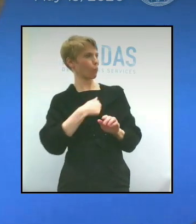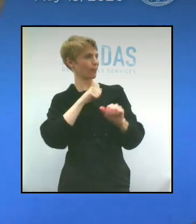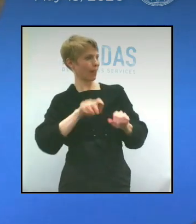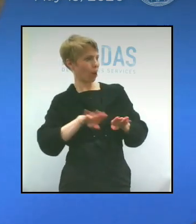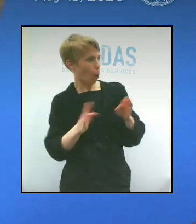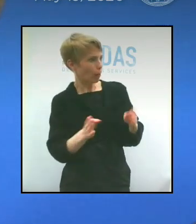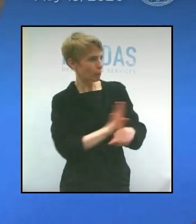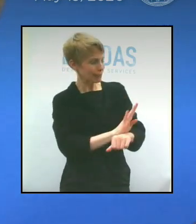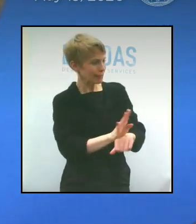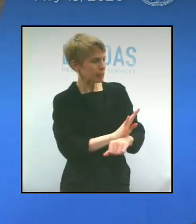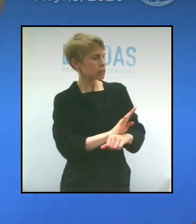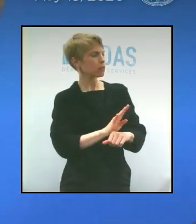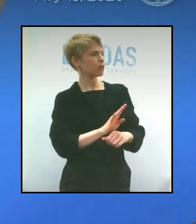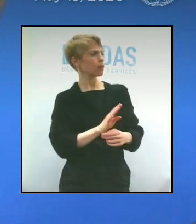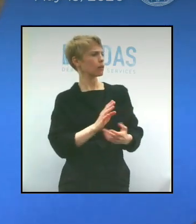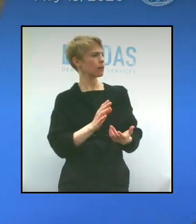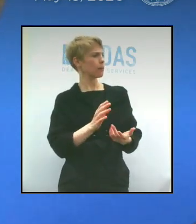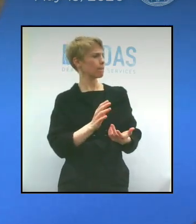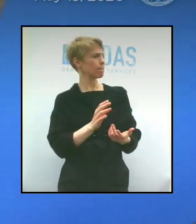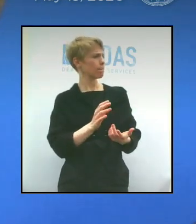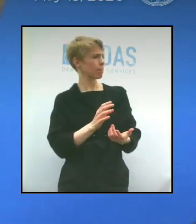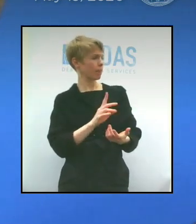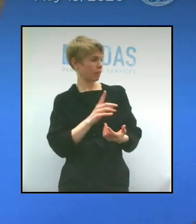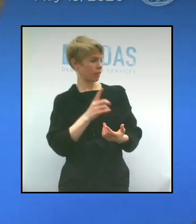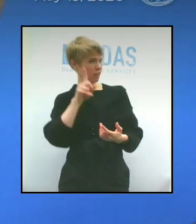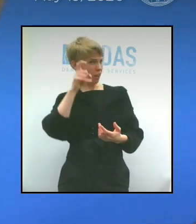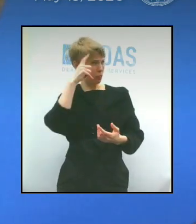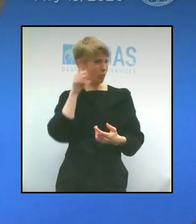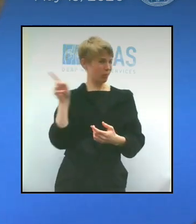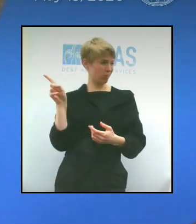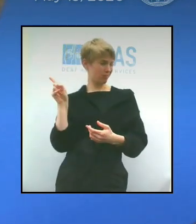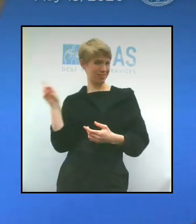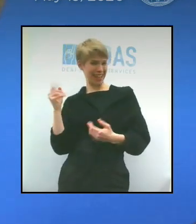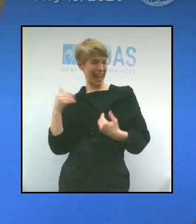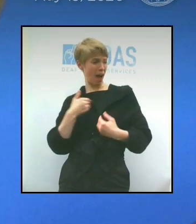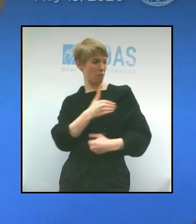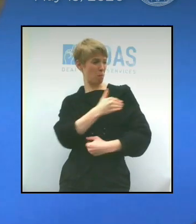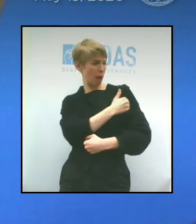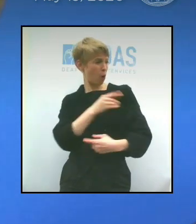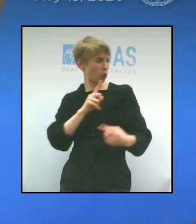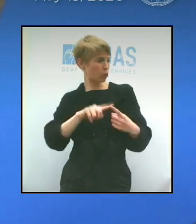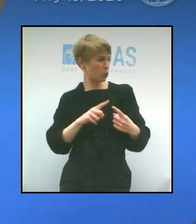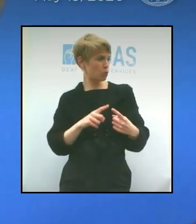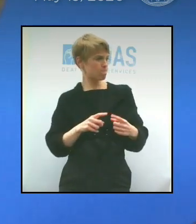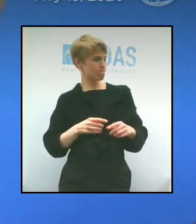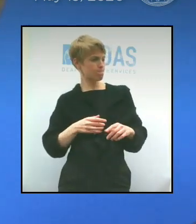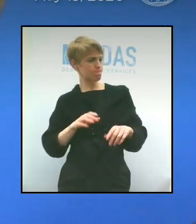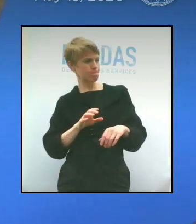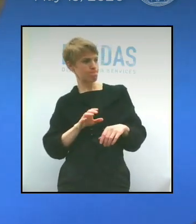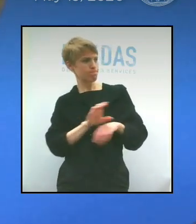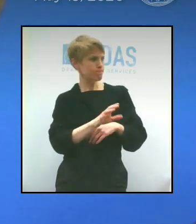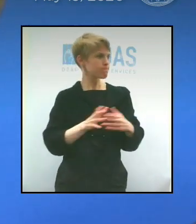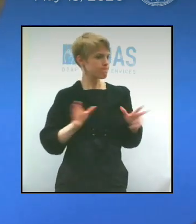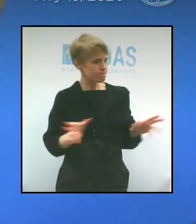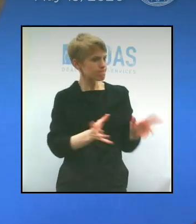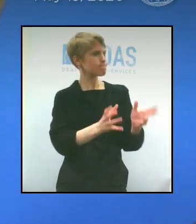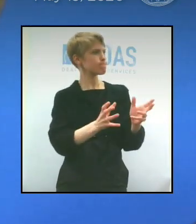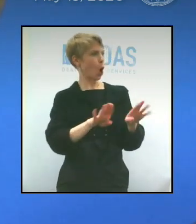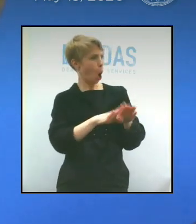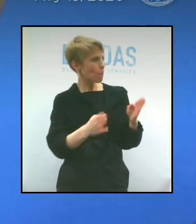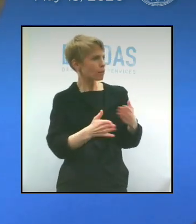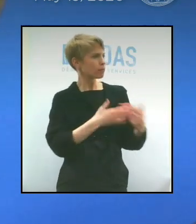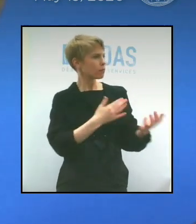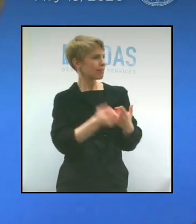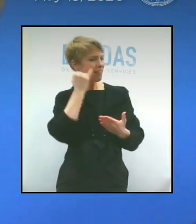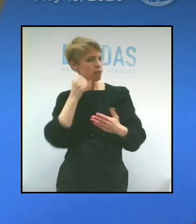to expedite a potential reopening at this point? Are those, you know, the hospitalization numbers that we need to meet, are they solely dependent upon a lack